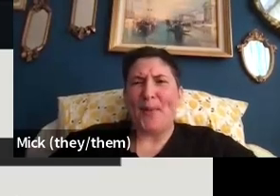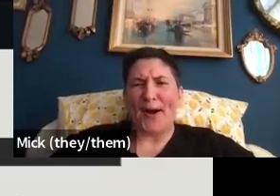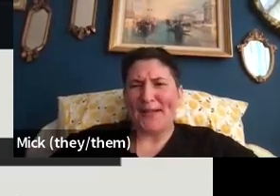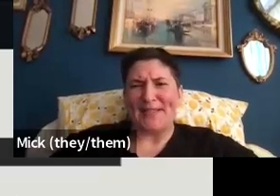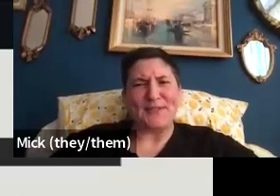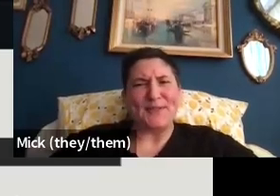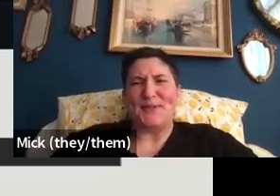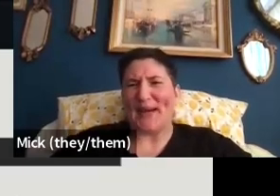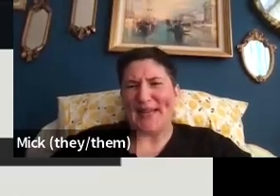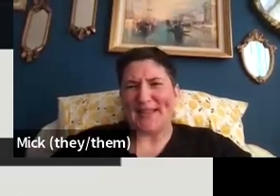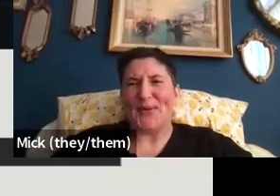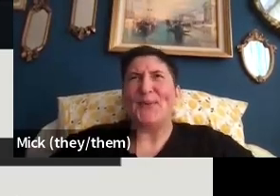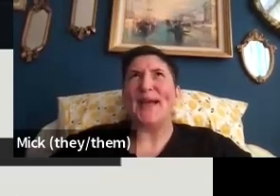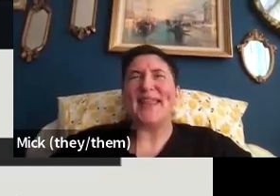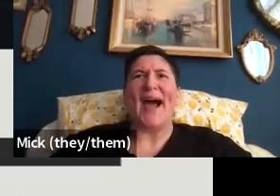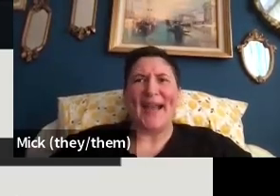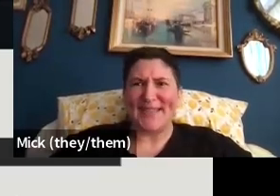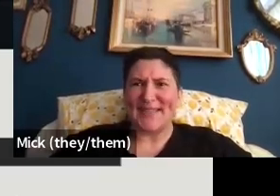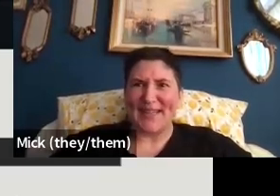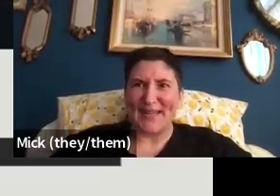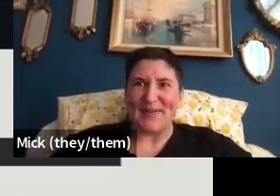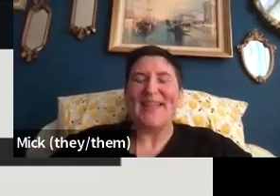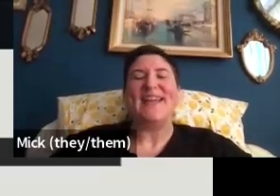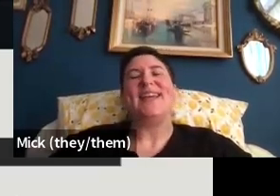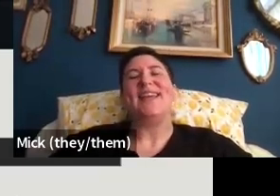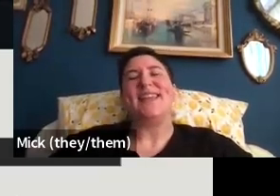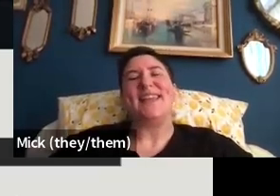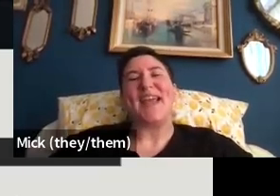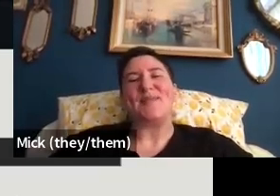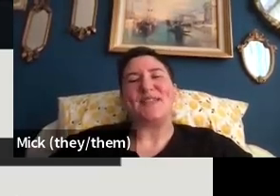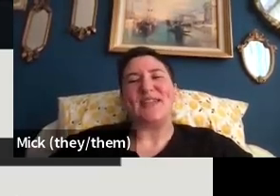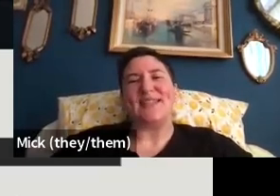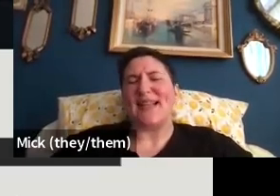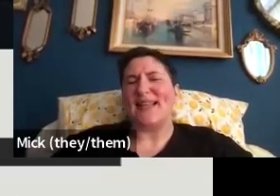red blood cells remember.